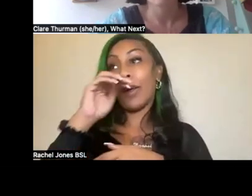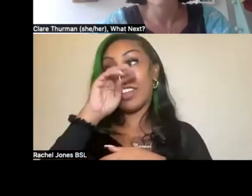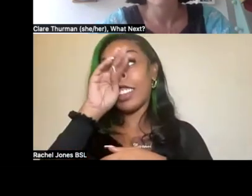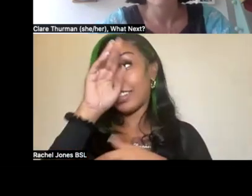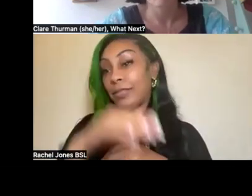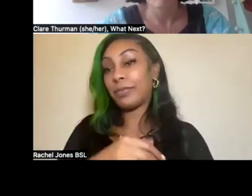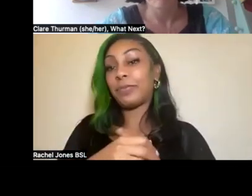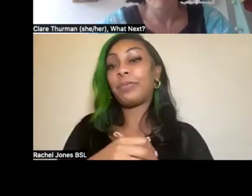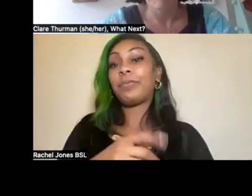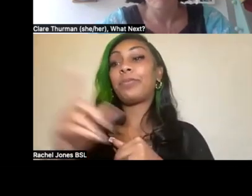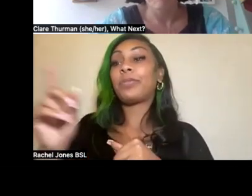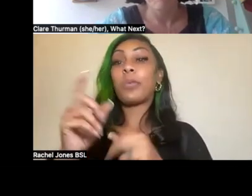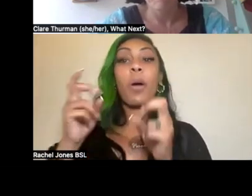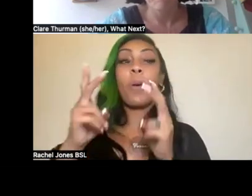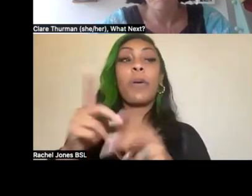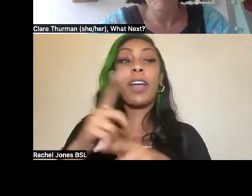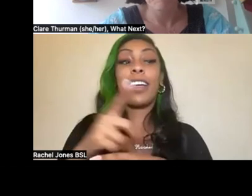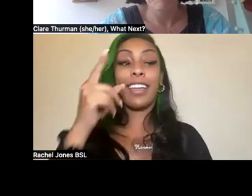in whatever way we can.